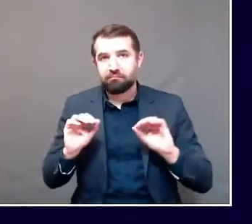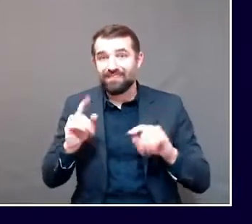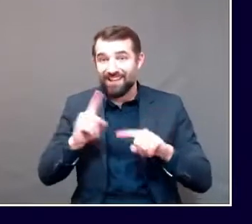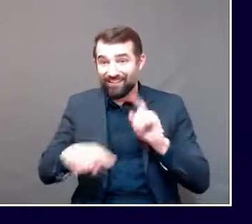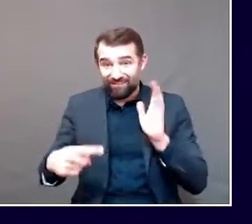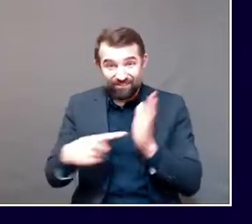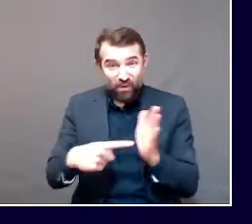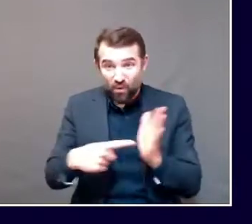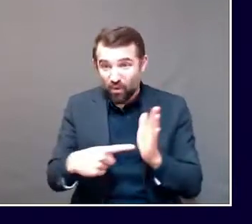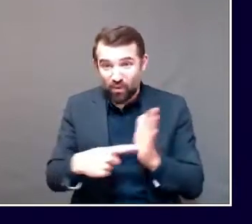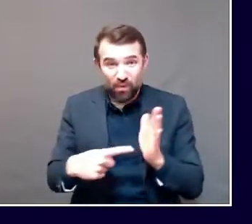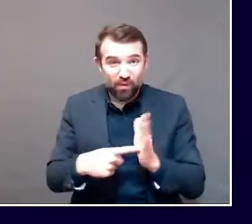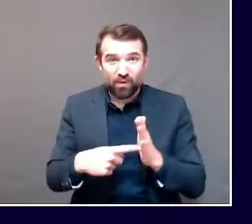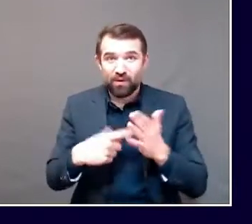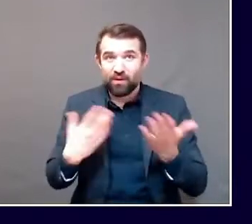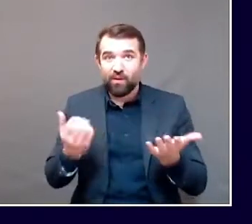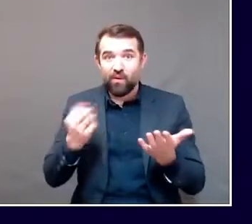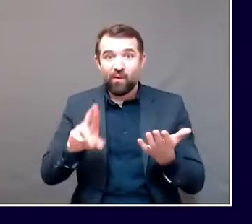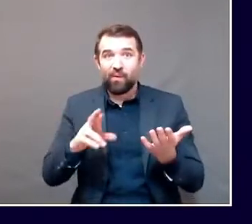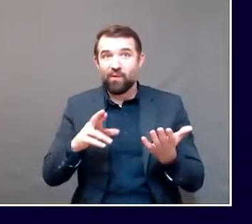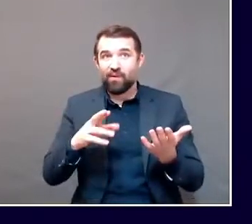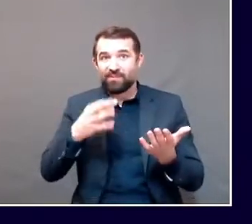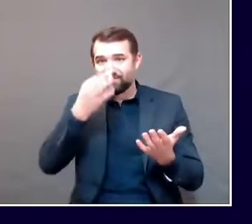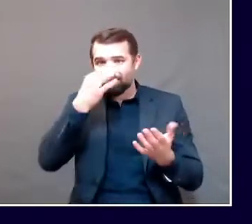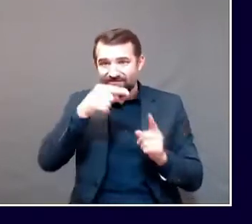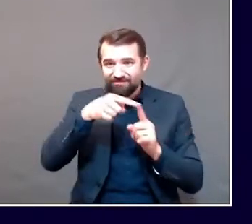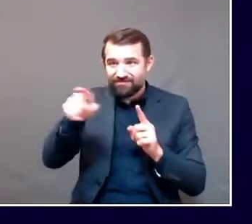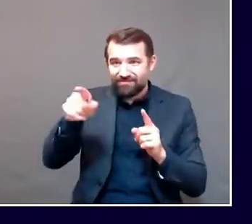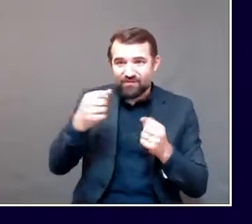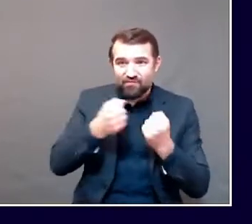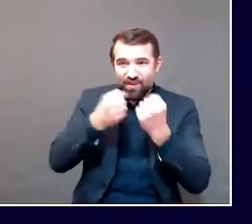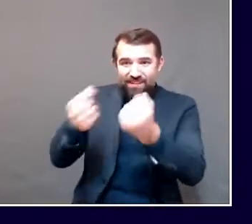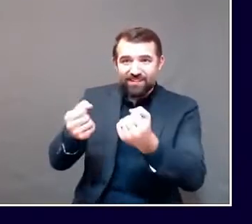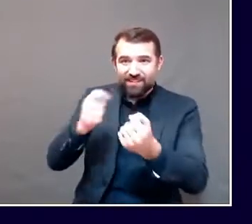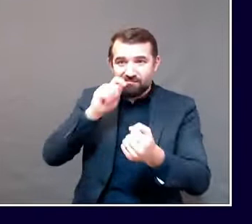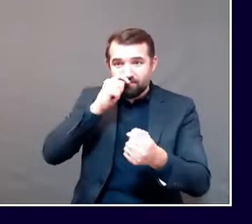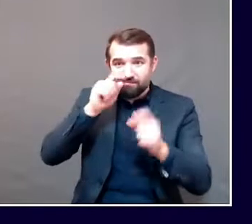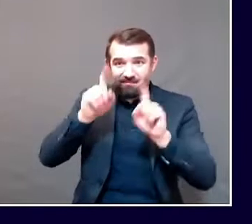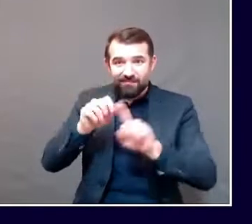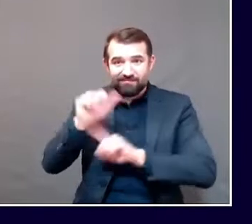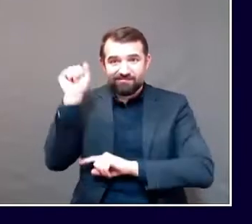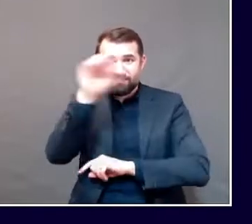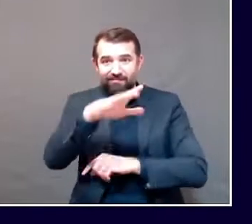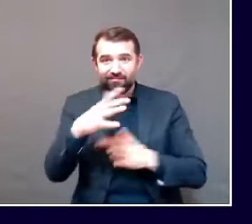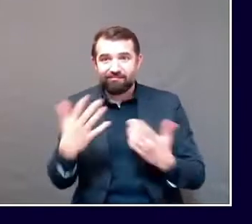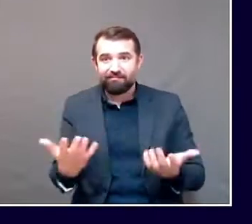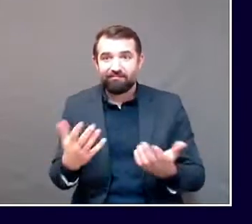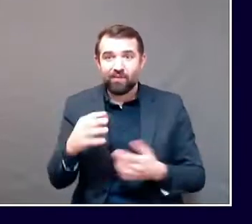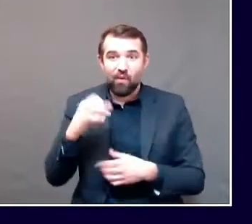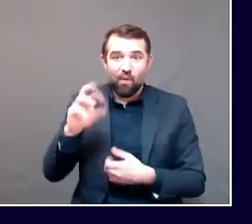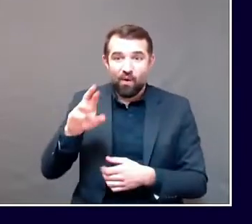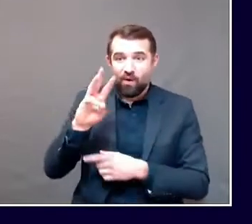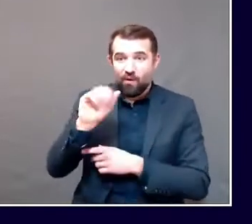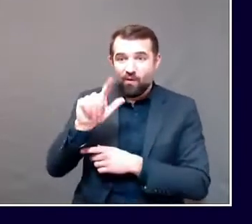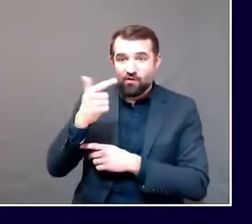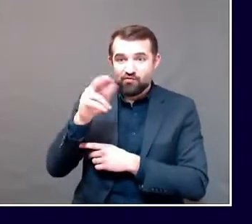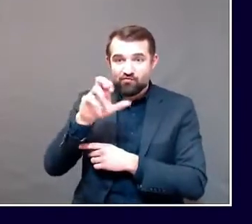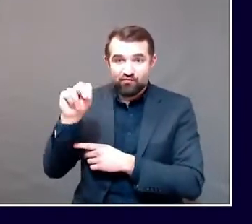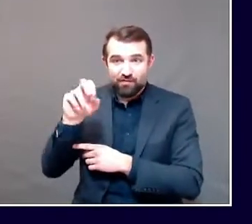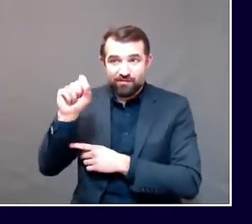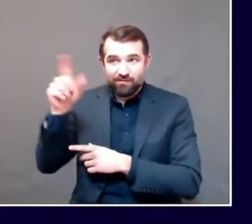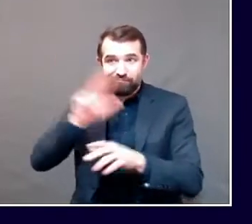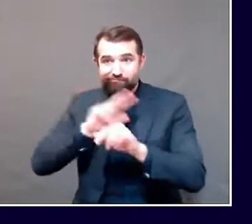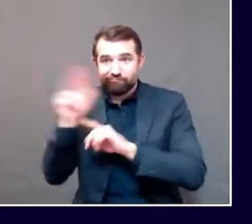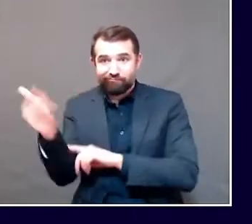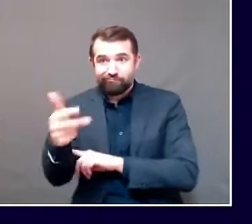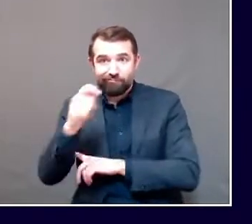to a nearby swab and send center or a nearby Walgreens for the antigen test is something that's in with reach, that can be done at